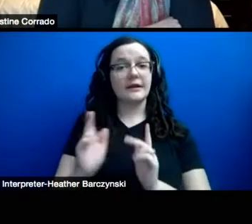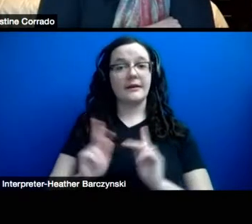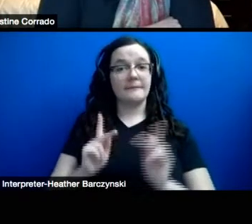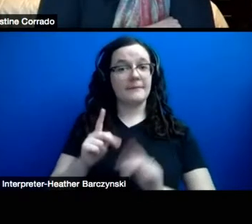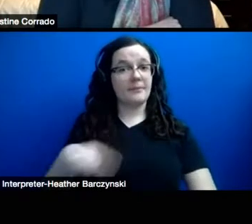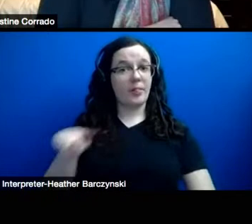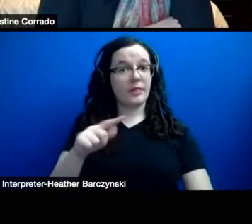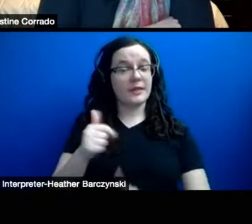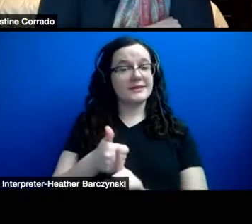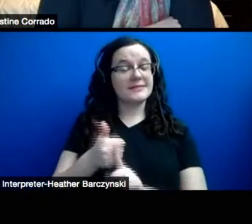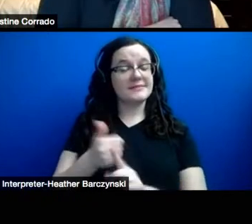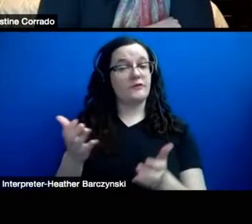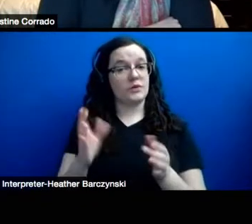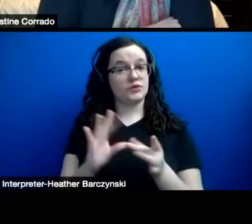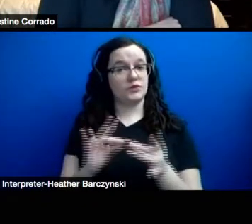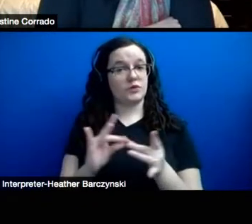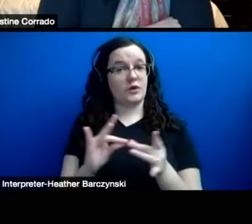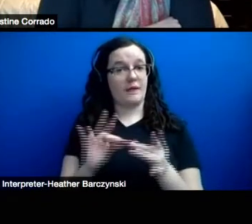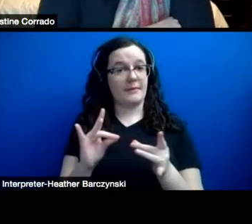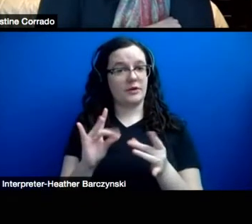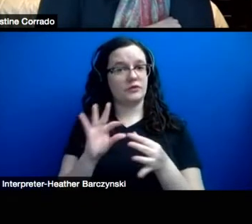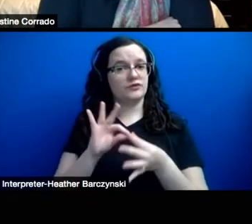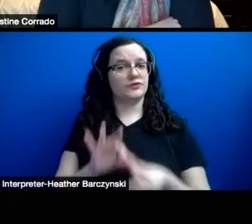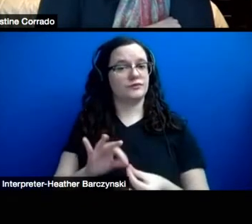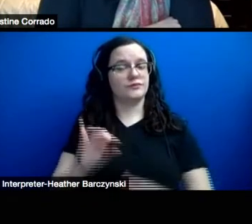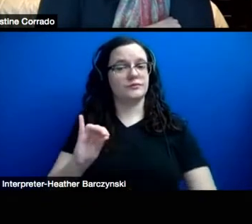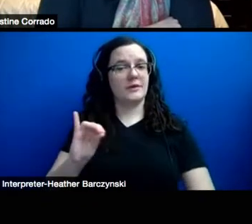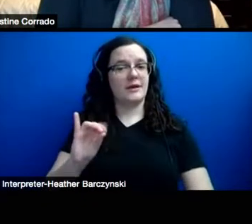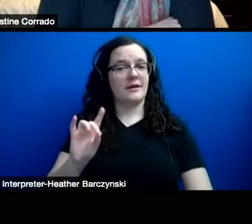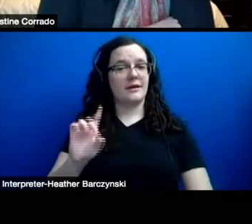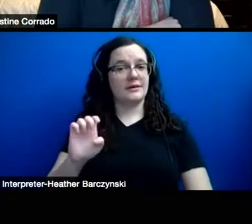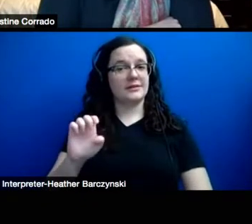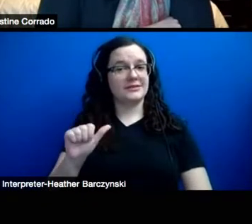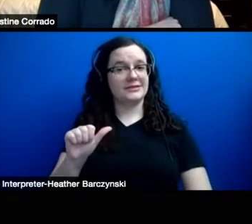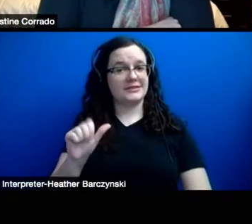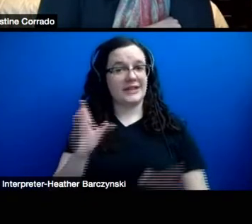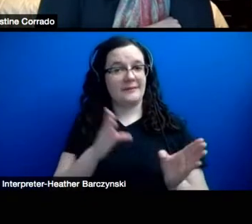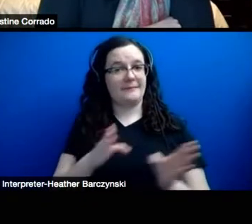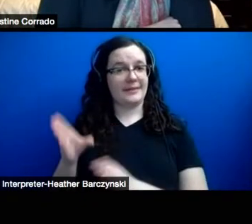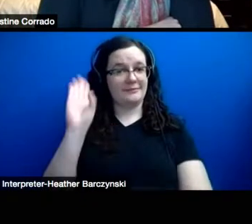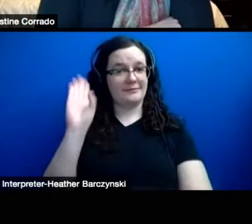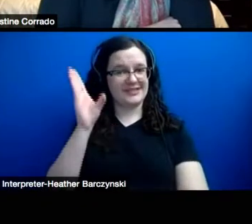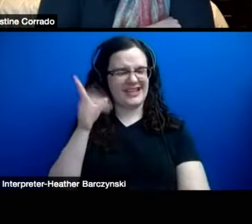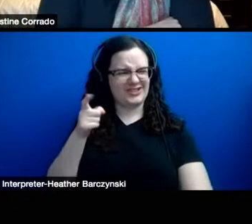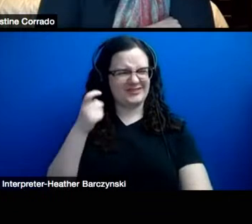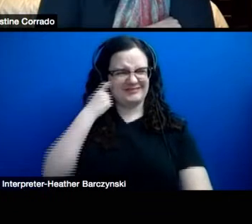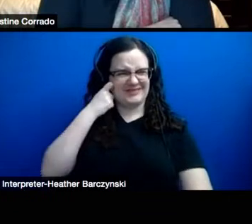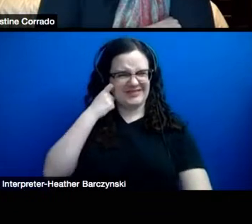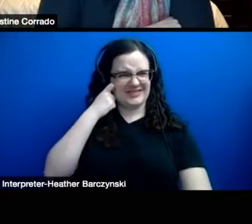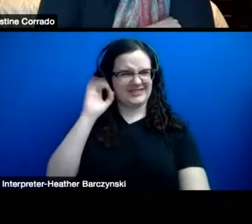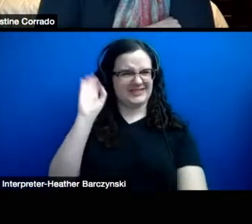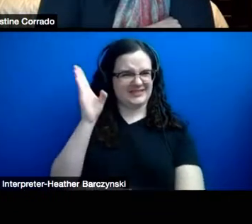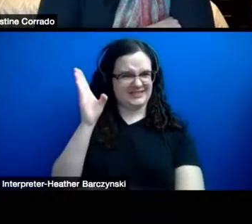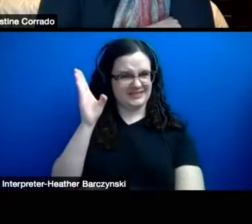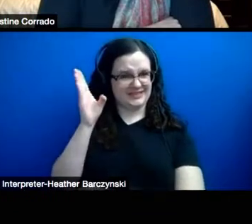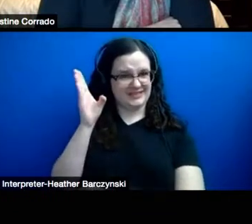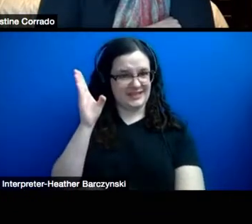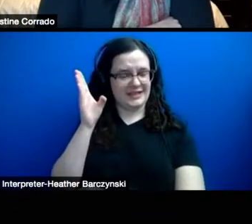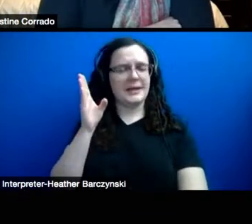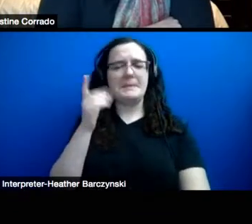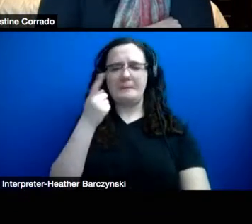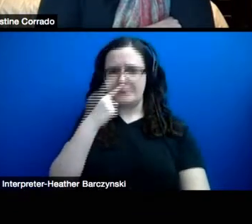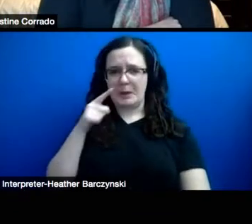comment on the idea plan presentation that you heard, if you can do so